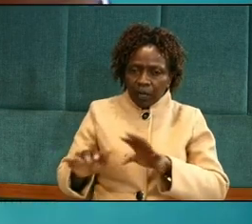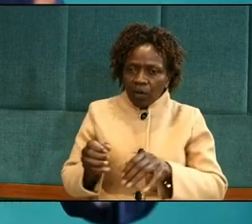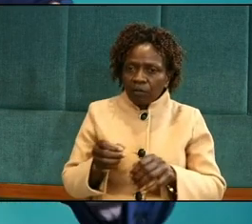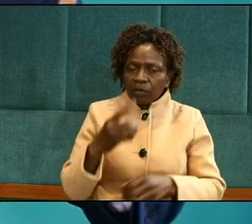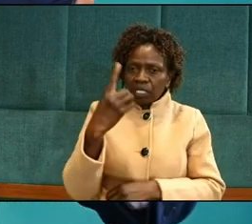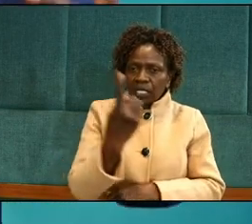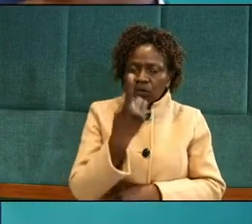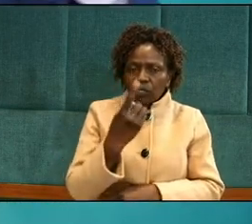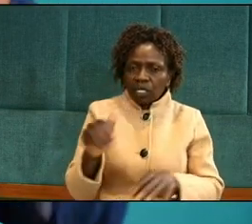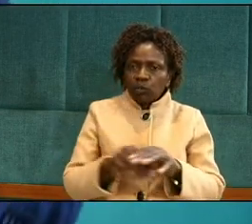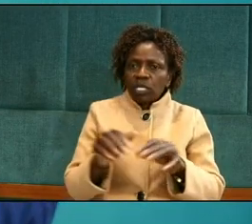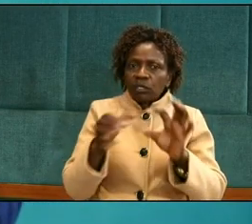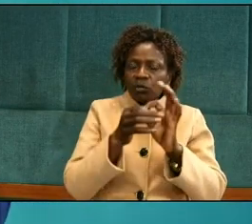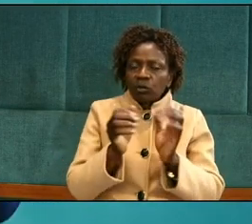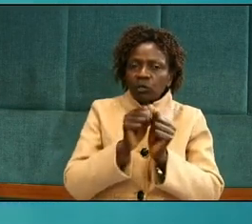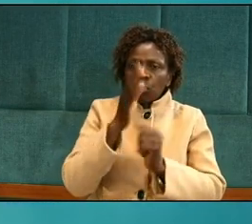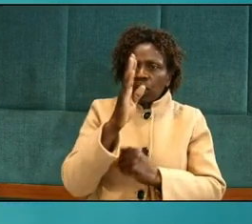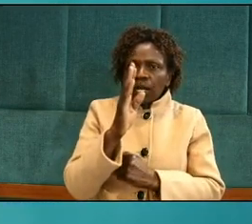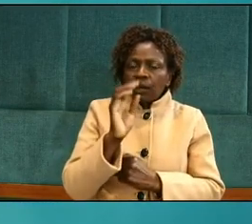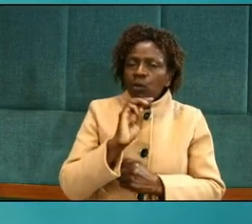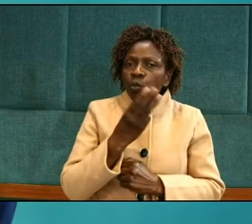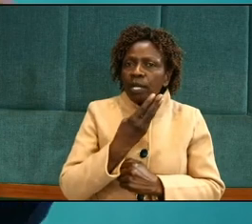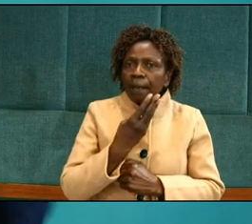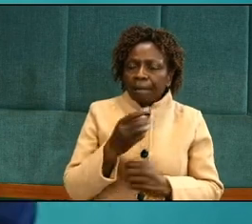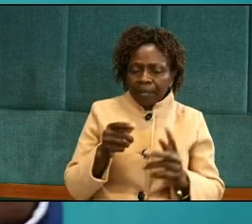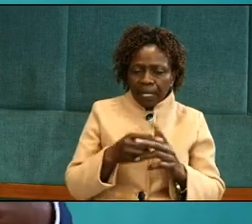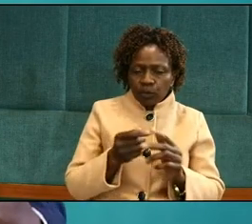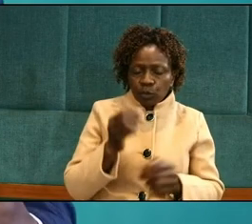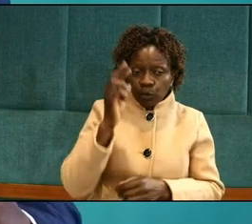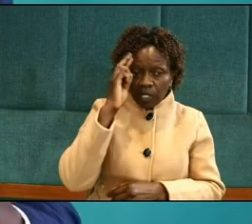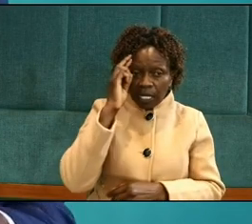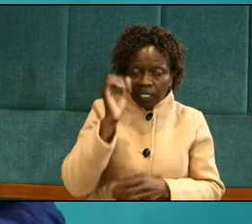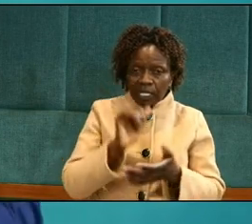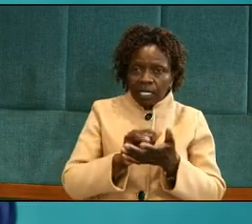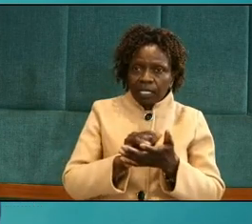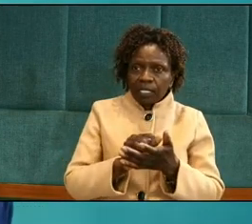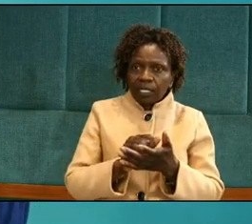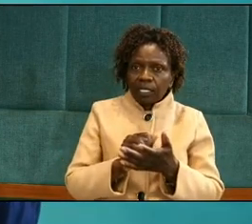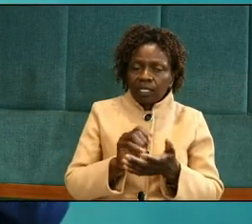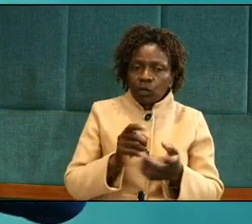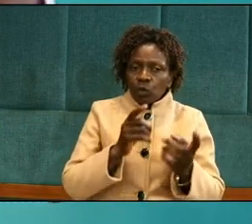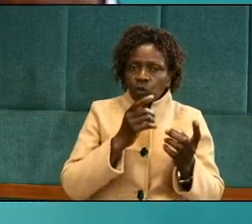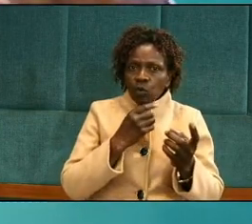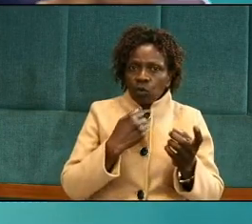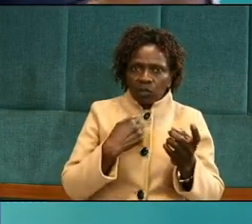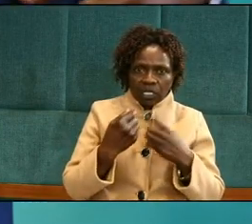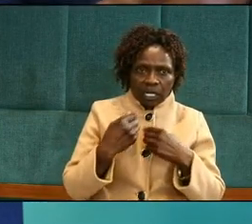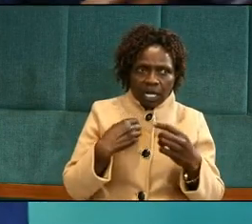this union with God, we begin to realize that you transition